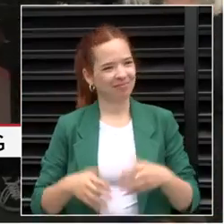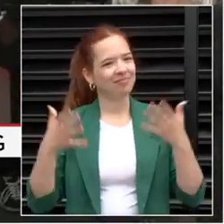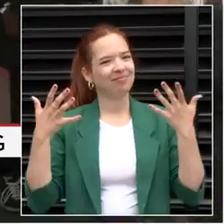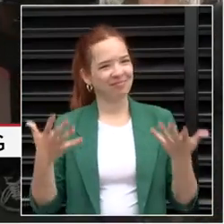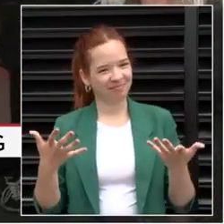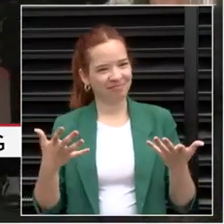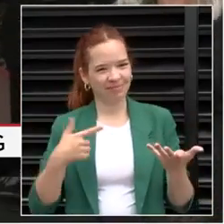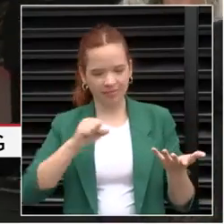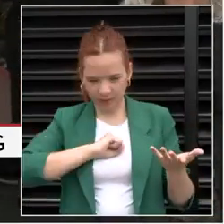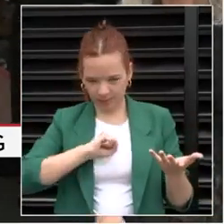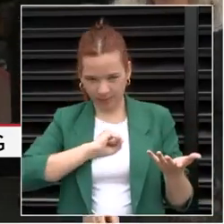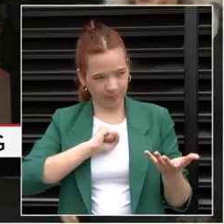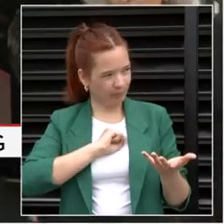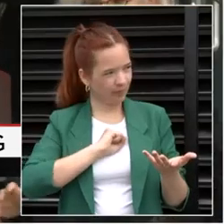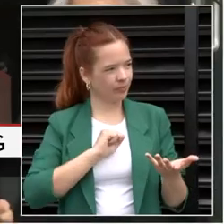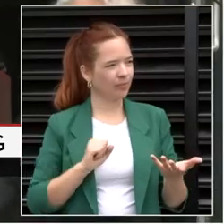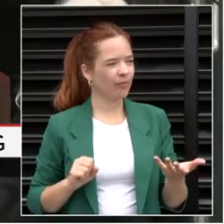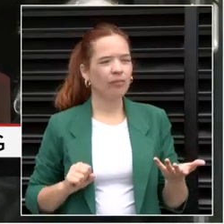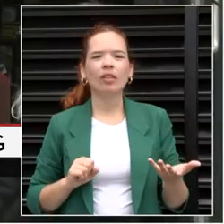So,